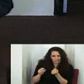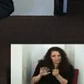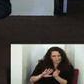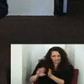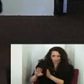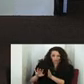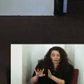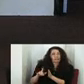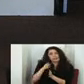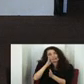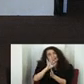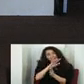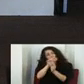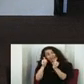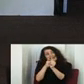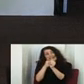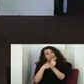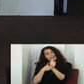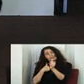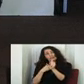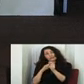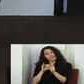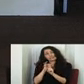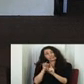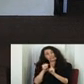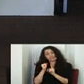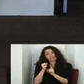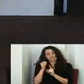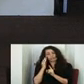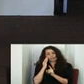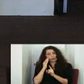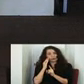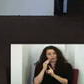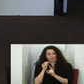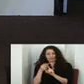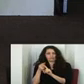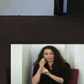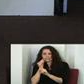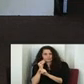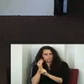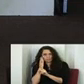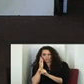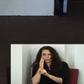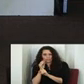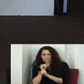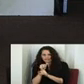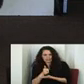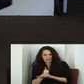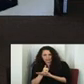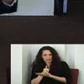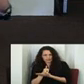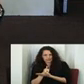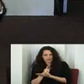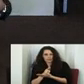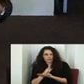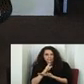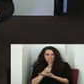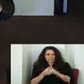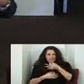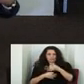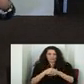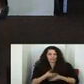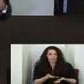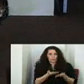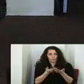those situations that we know from experience have not done us any good. And bring to the front,